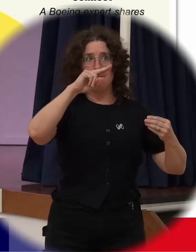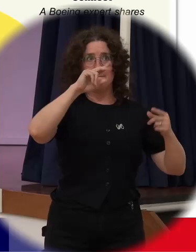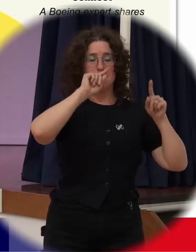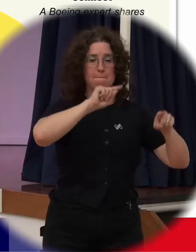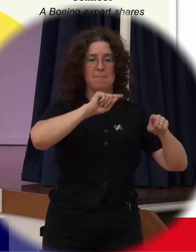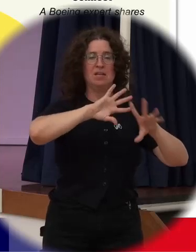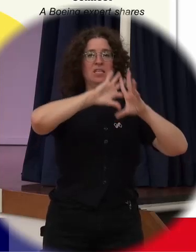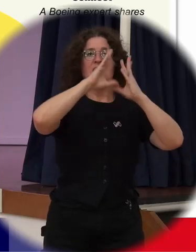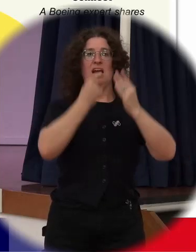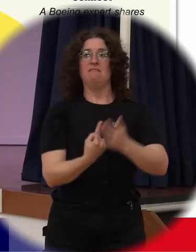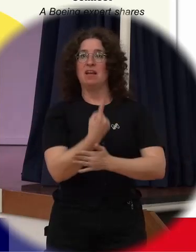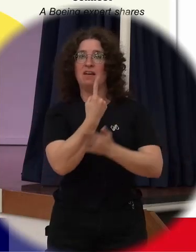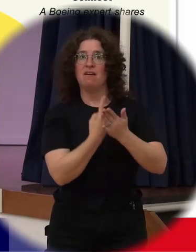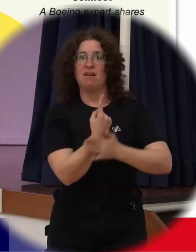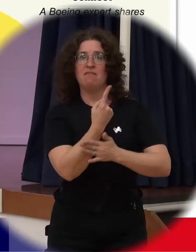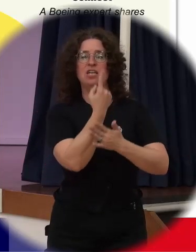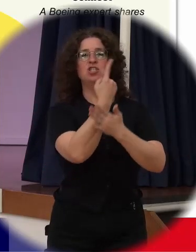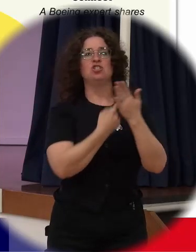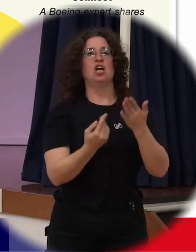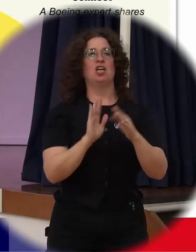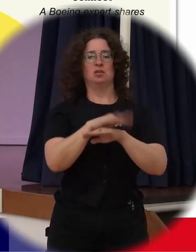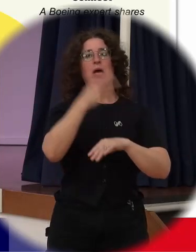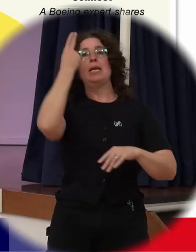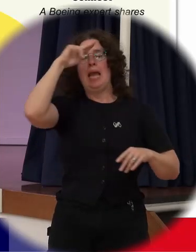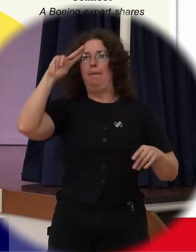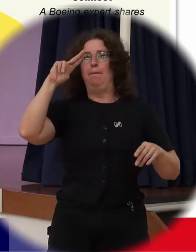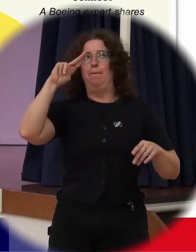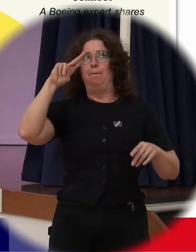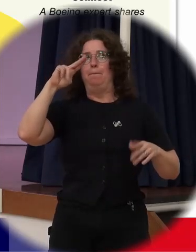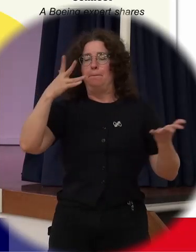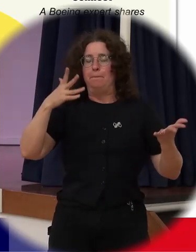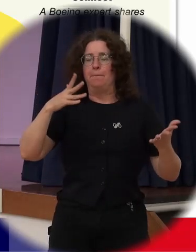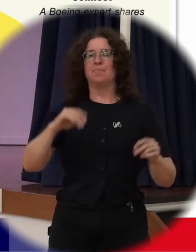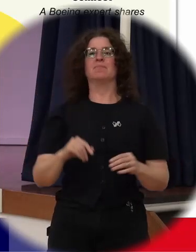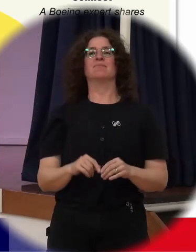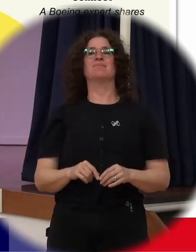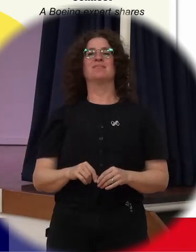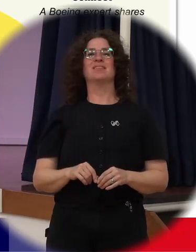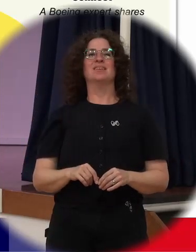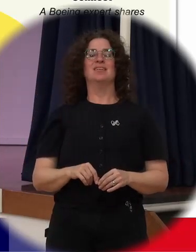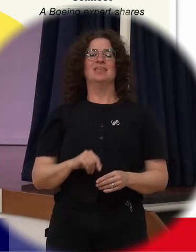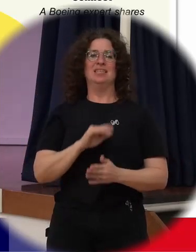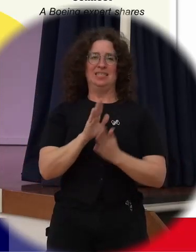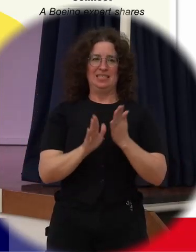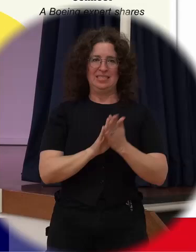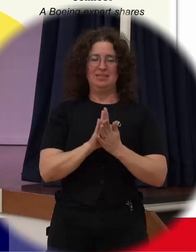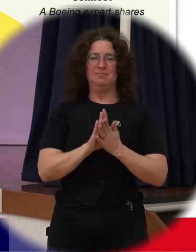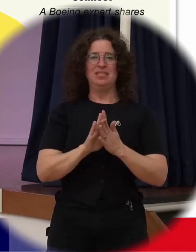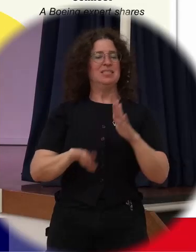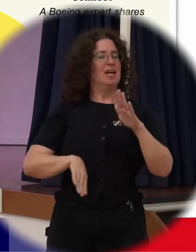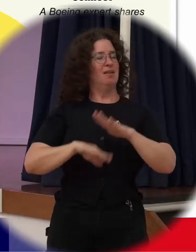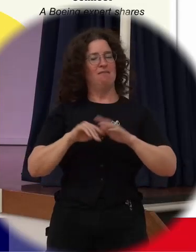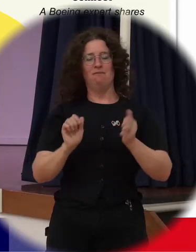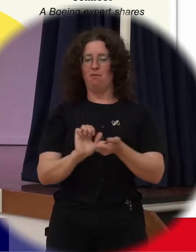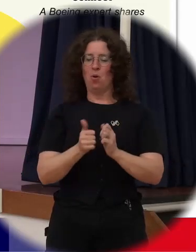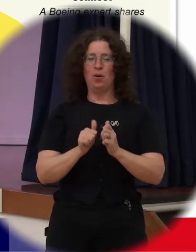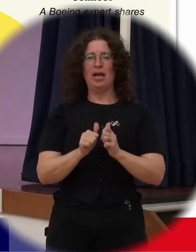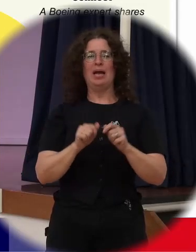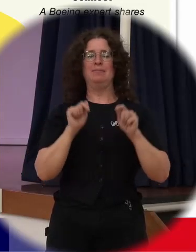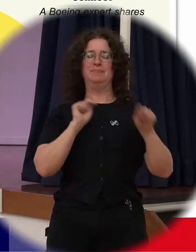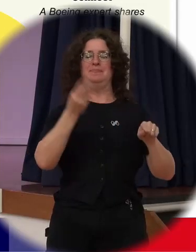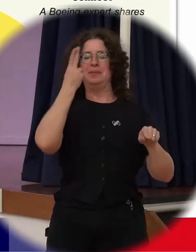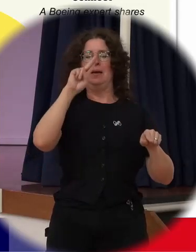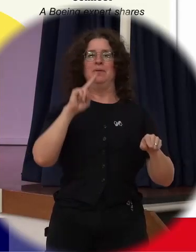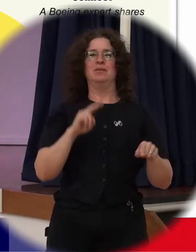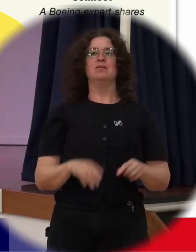the events and the scenarios purely based off the company name, right? And it sets the session for the entire game as we play around. Students